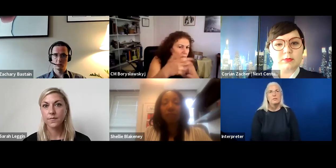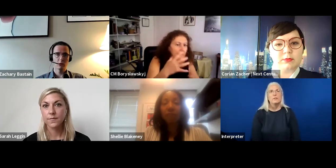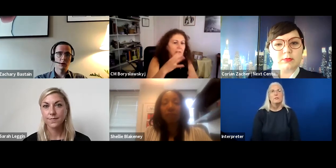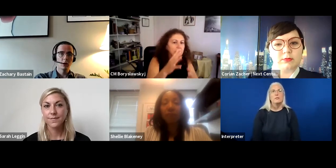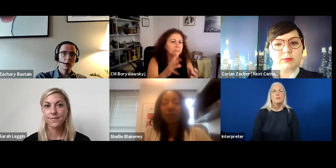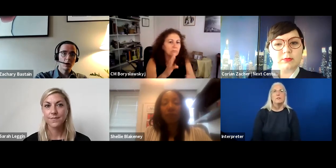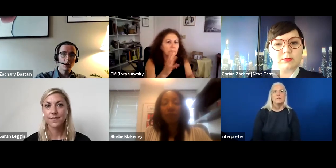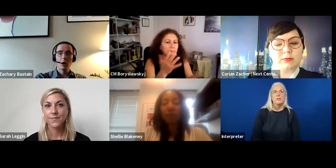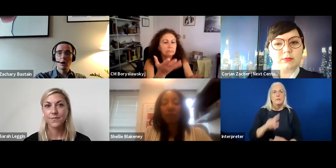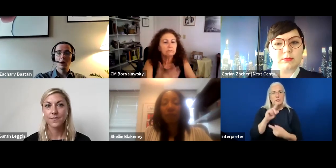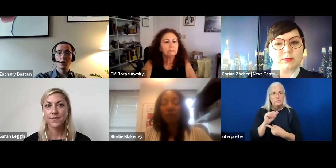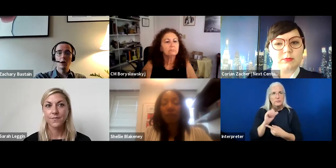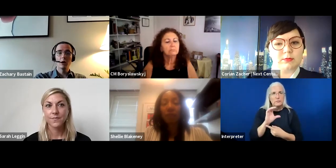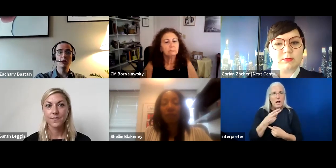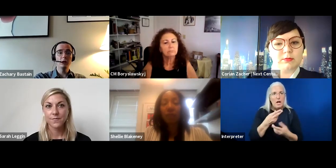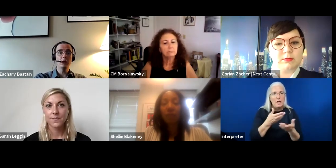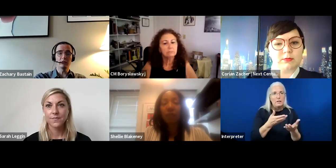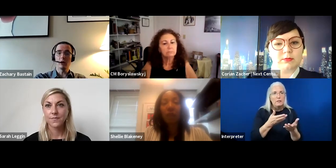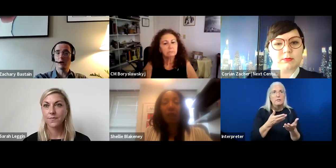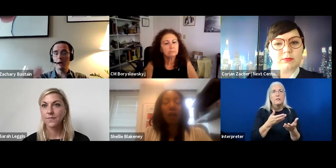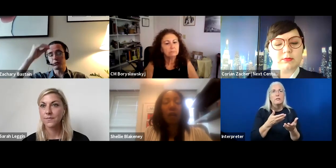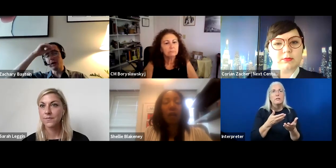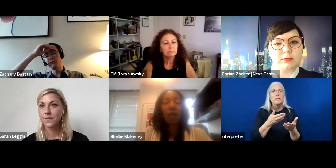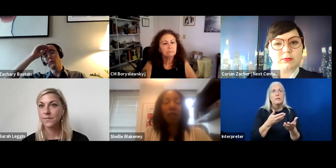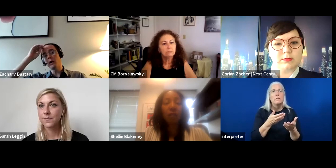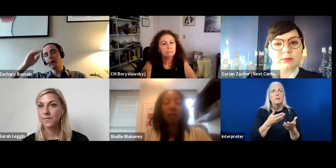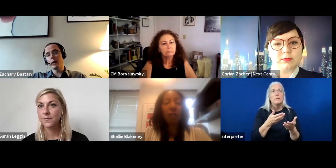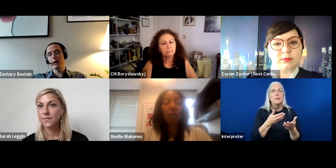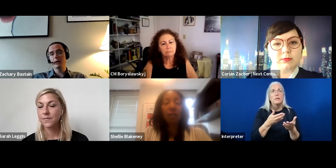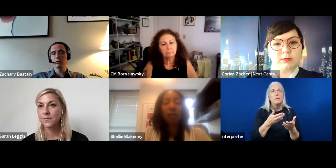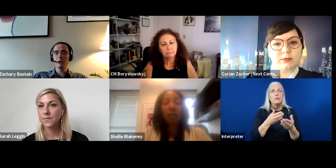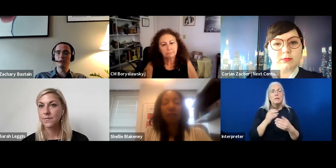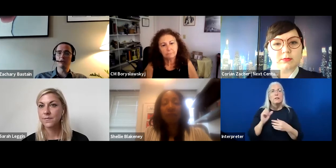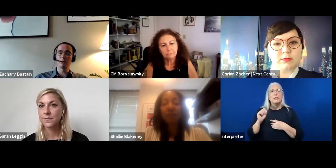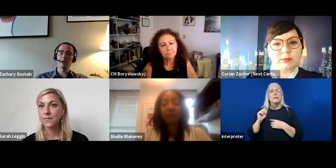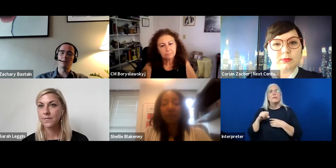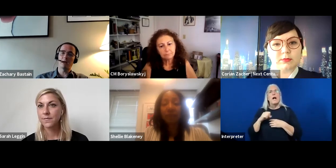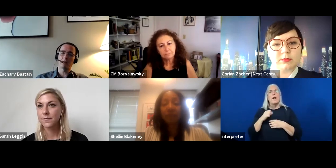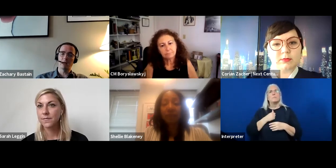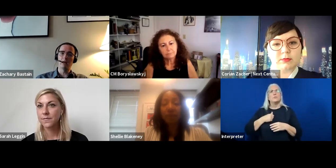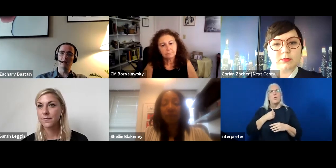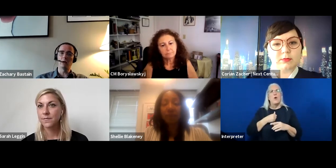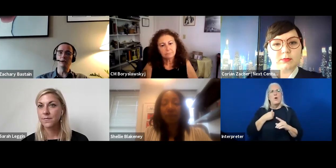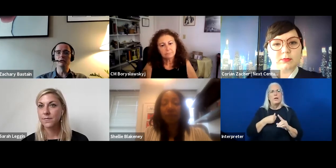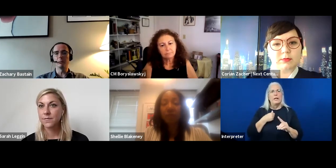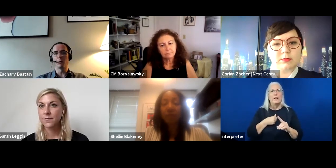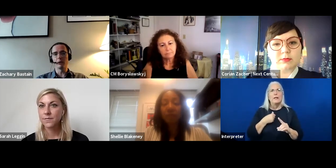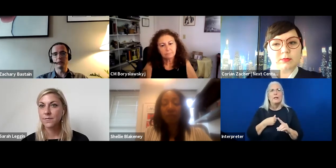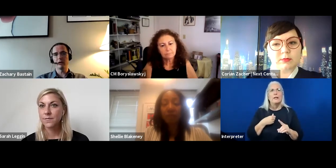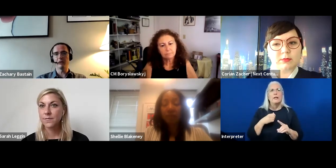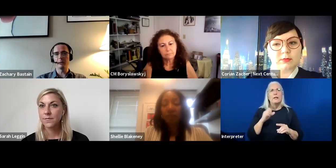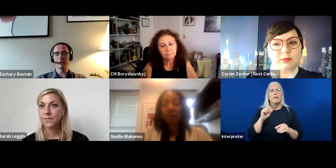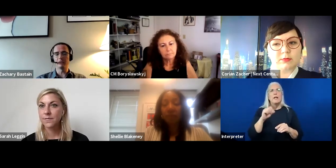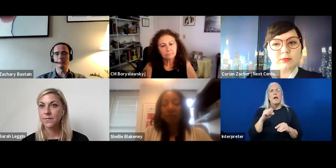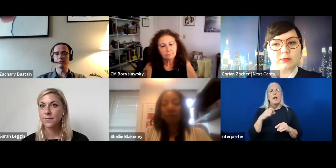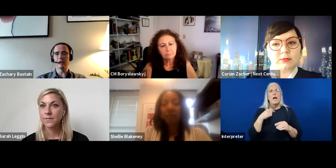ahead. Zach, did you have your hand up? Yes, I'm sorry. So I just wanted to piggyback and include some